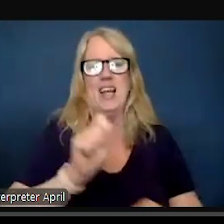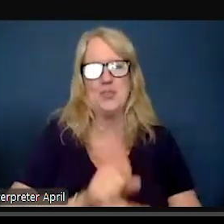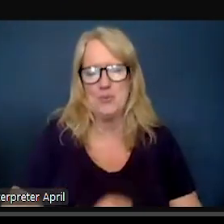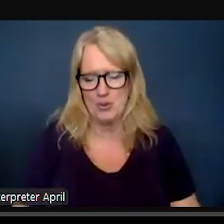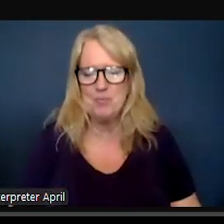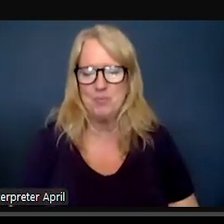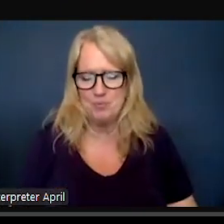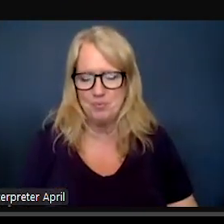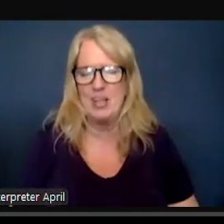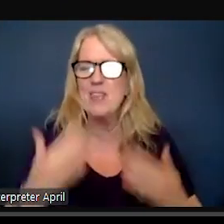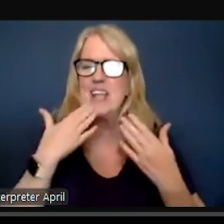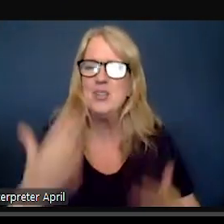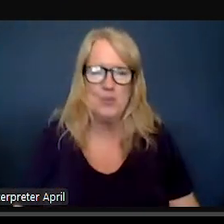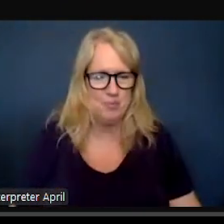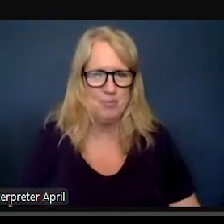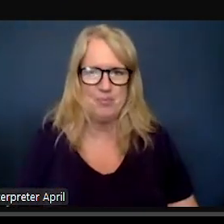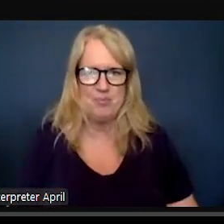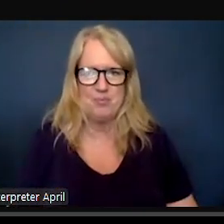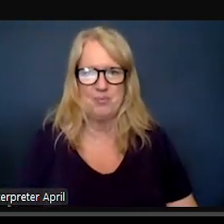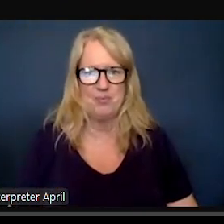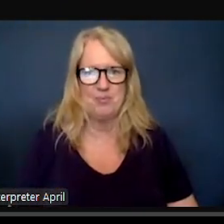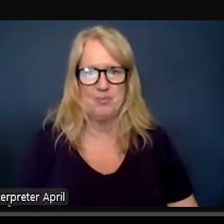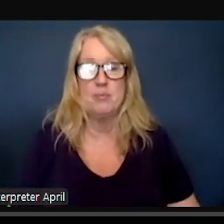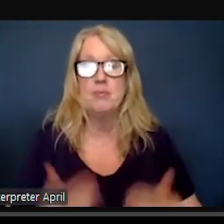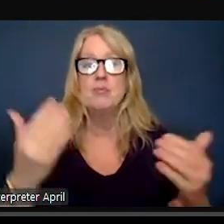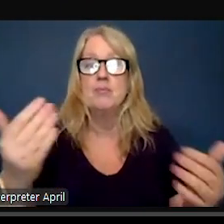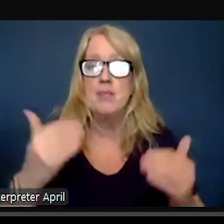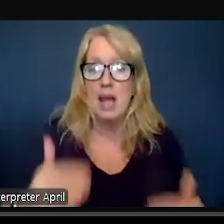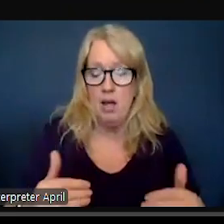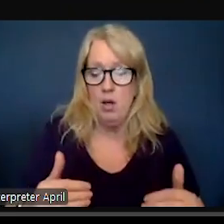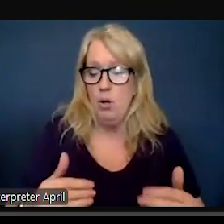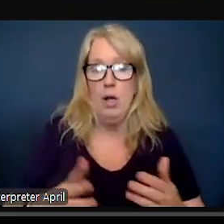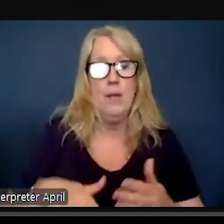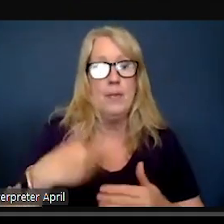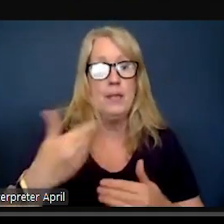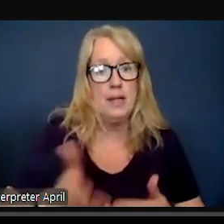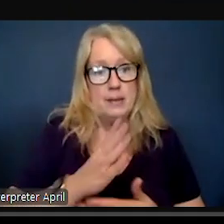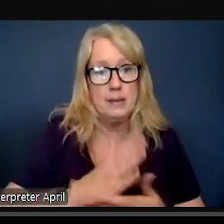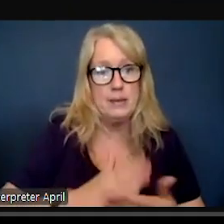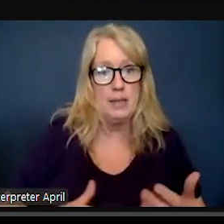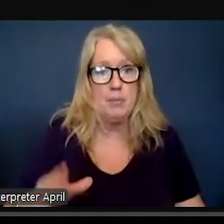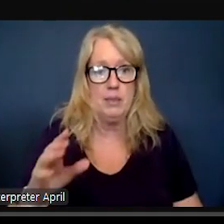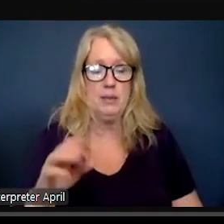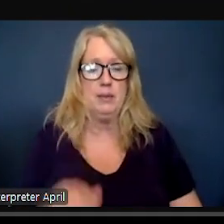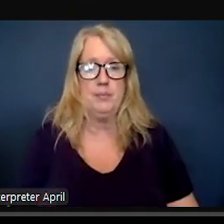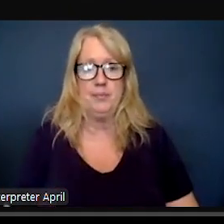So thank you. So we're going to move to the next segment.